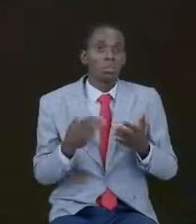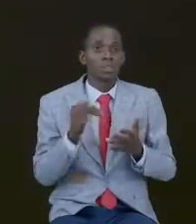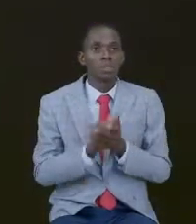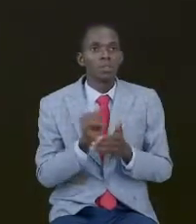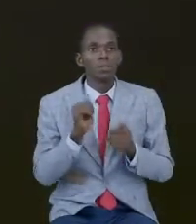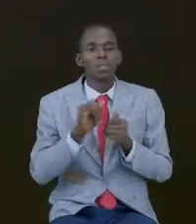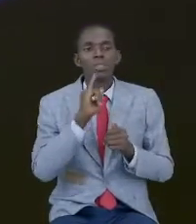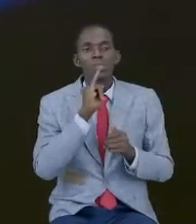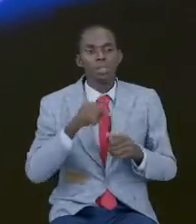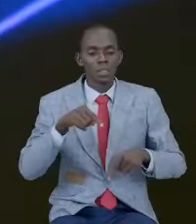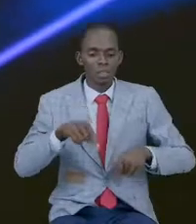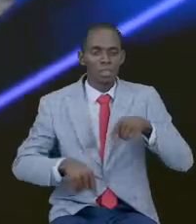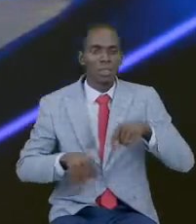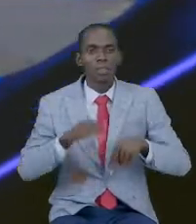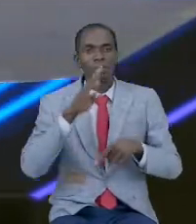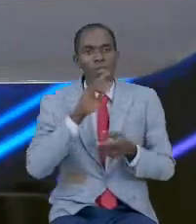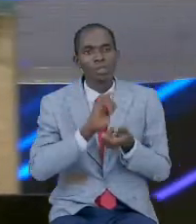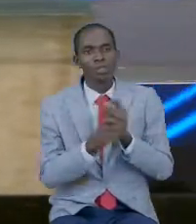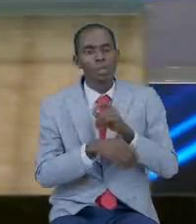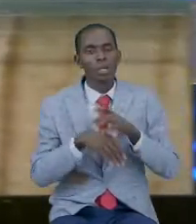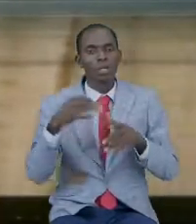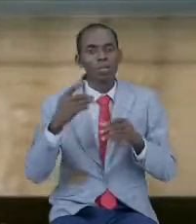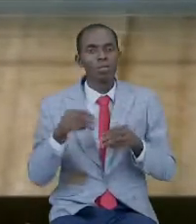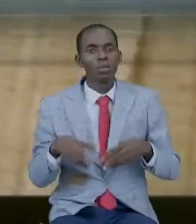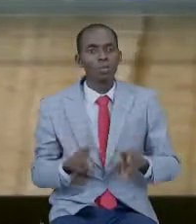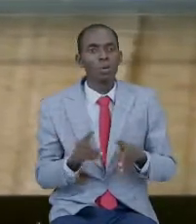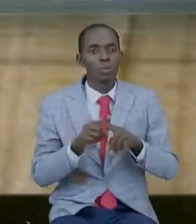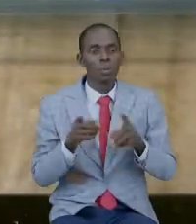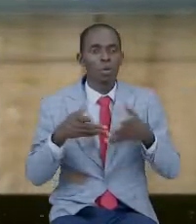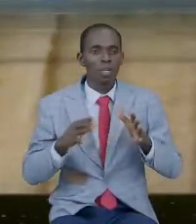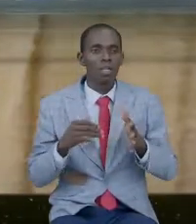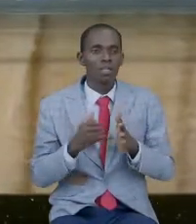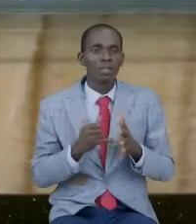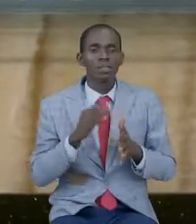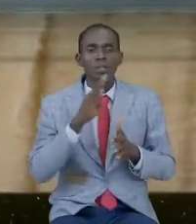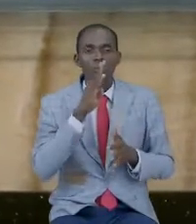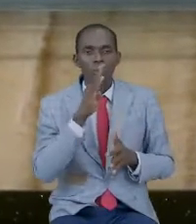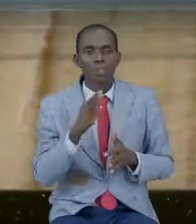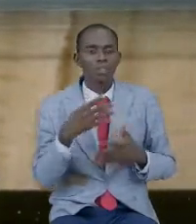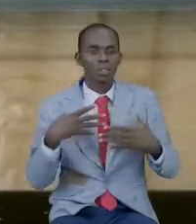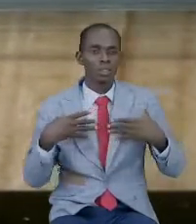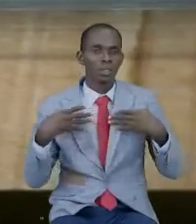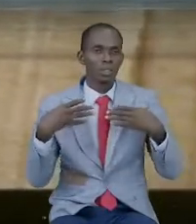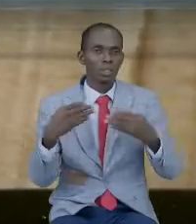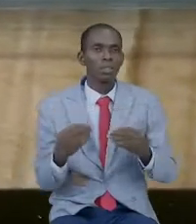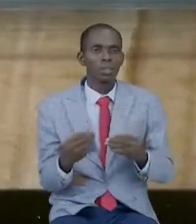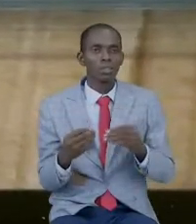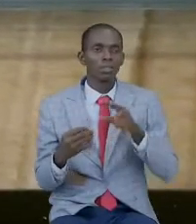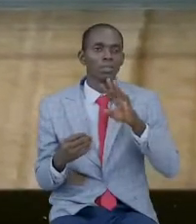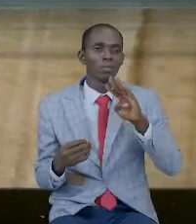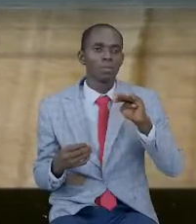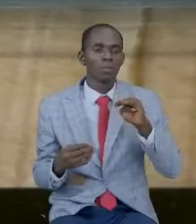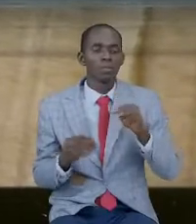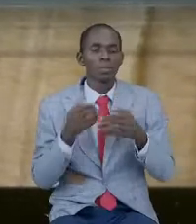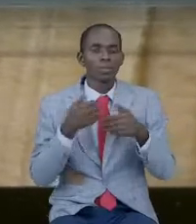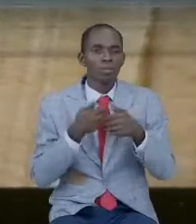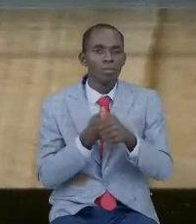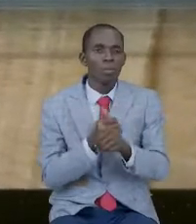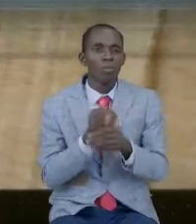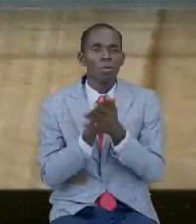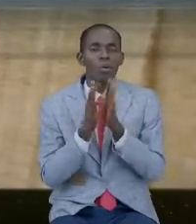way, but let it rather be healed. Verse 14, for the peace